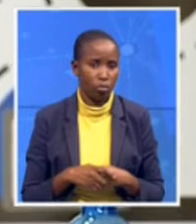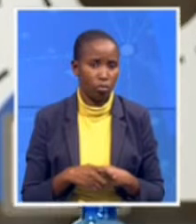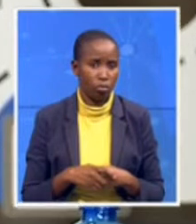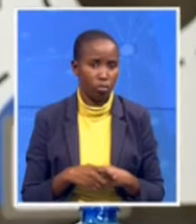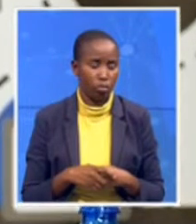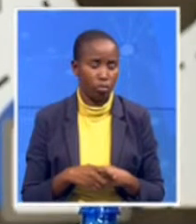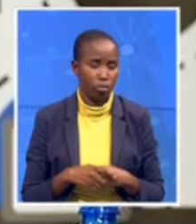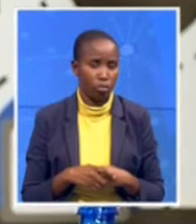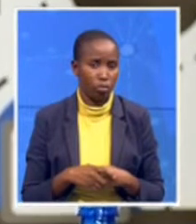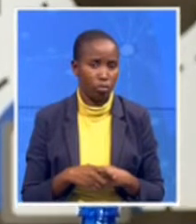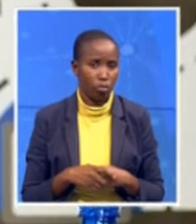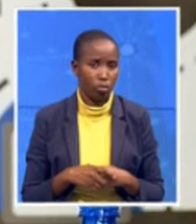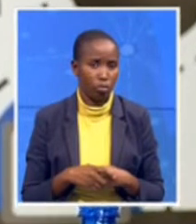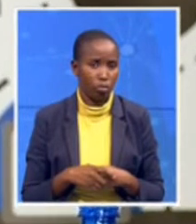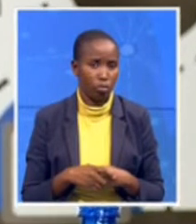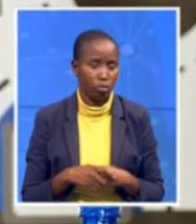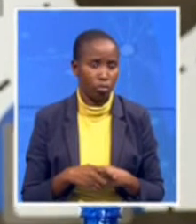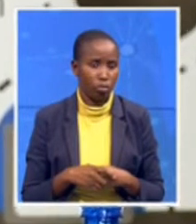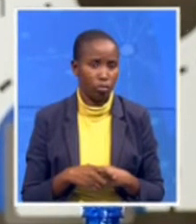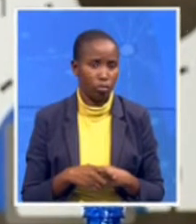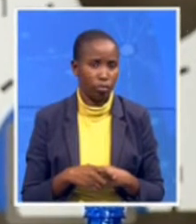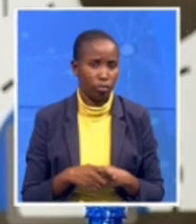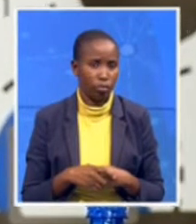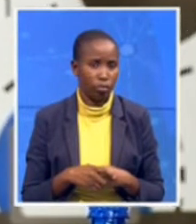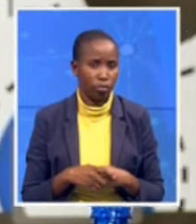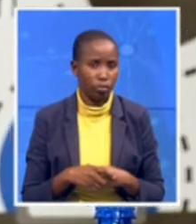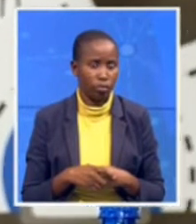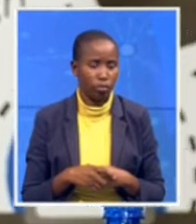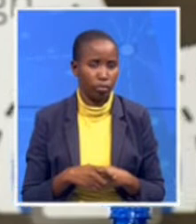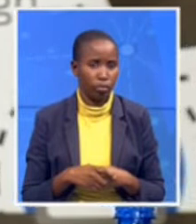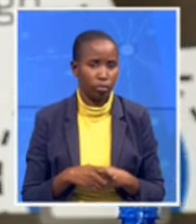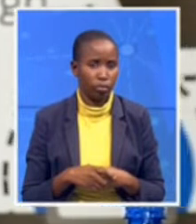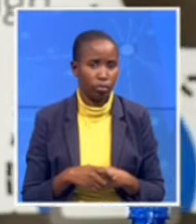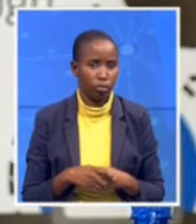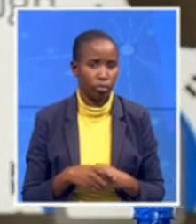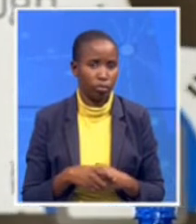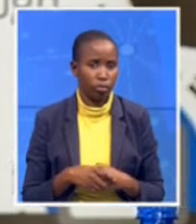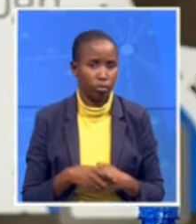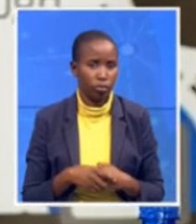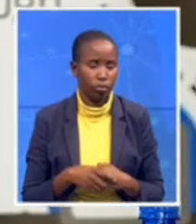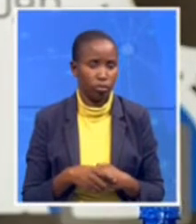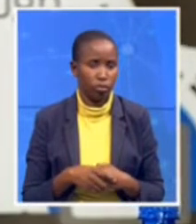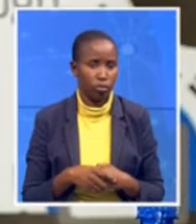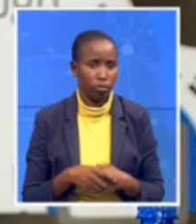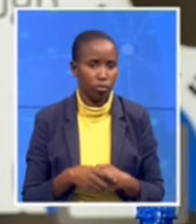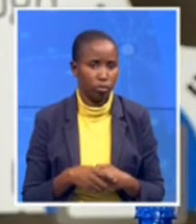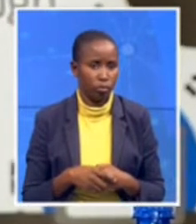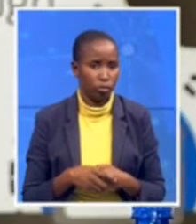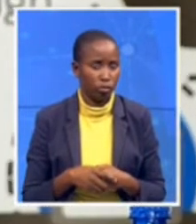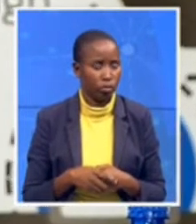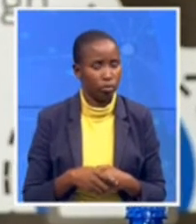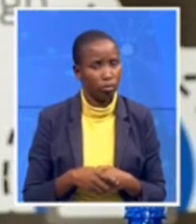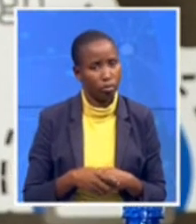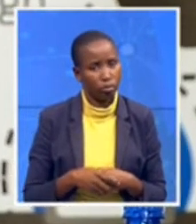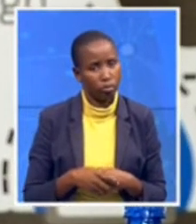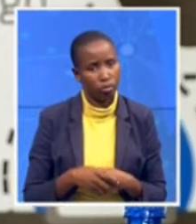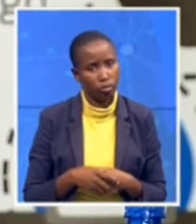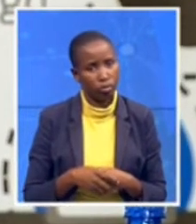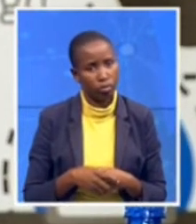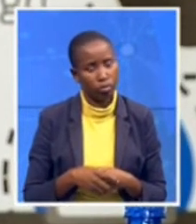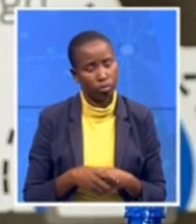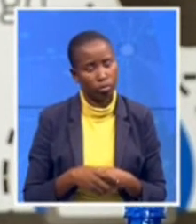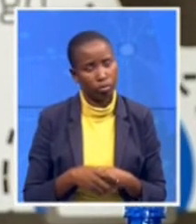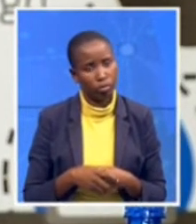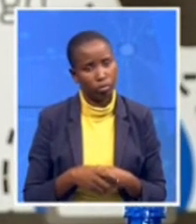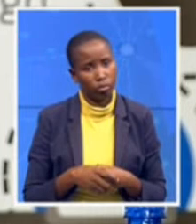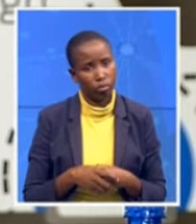don't first get their videos classified by you? And the fourth question, what about the content creators who